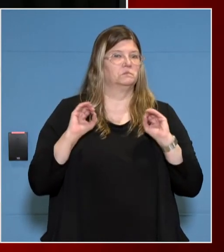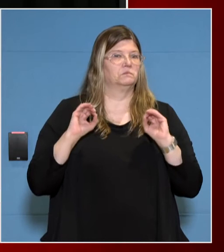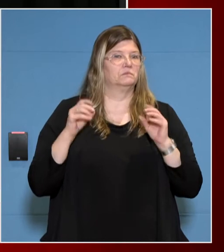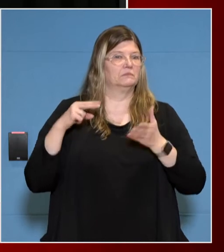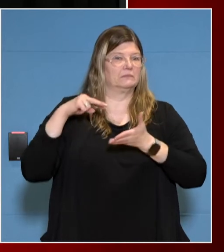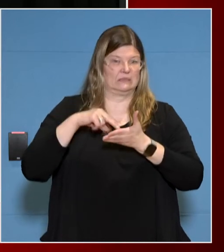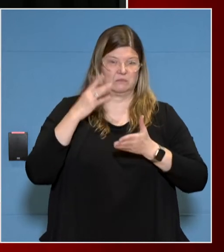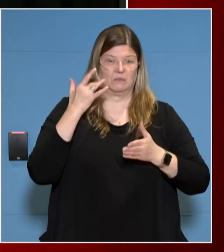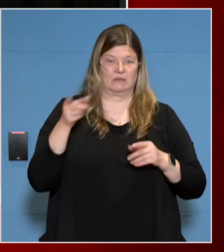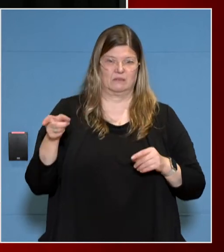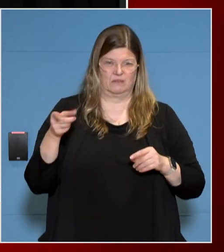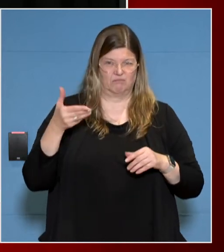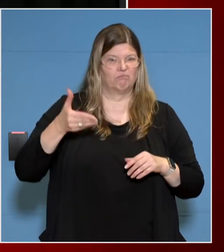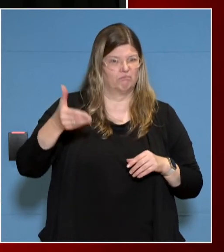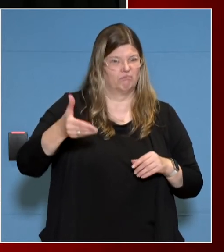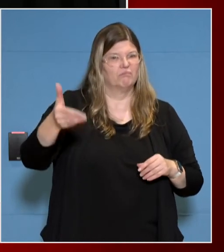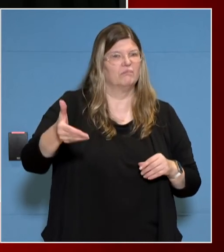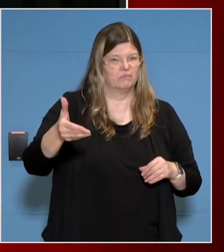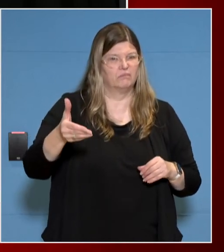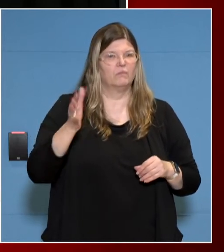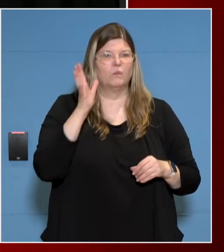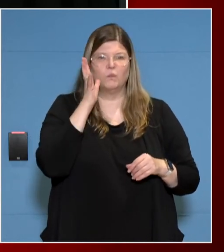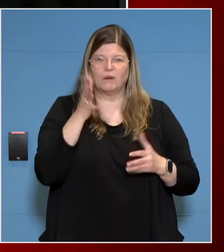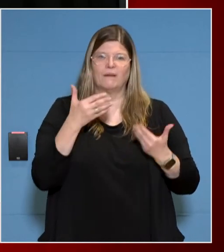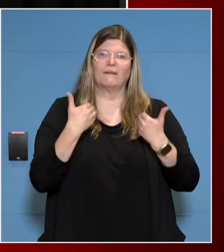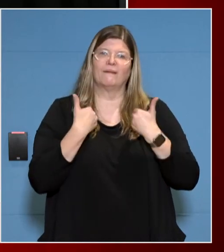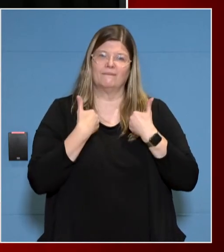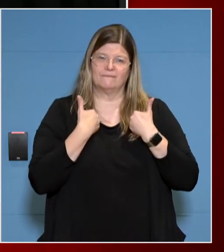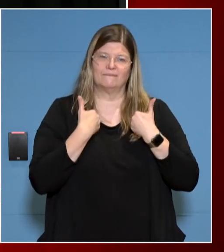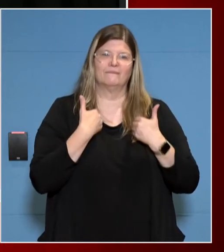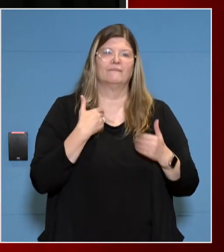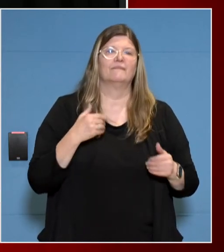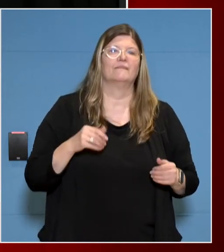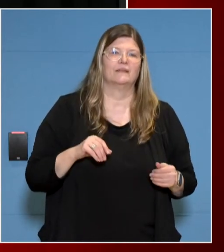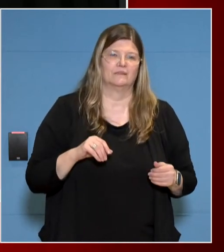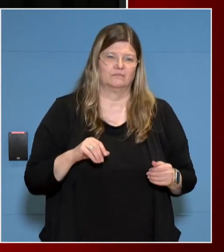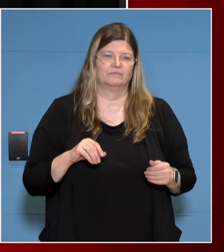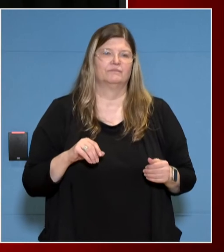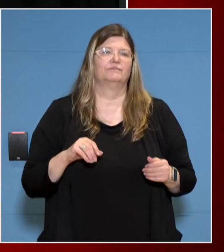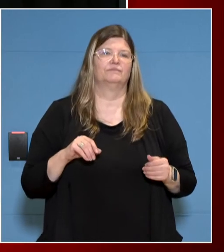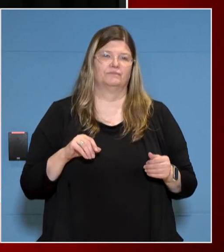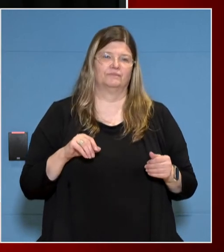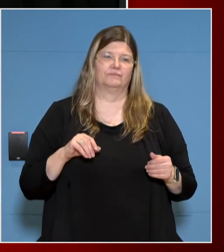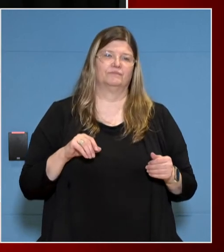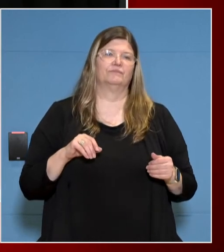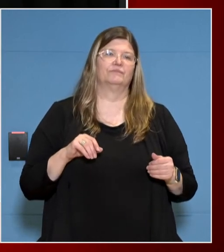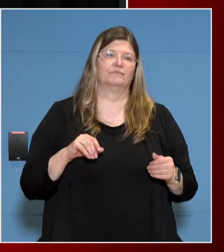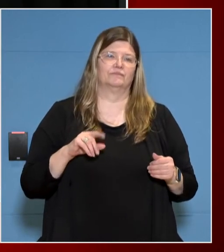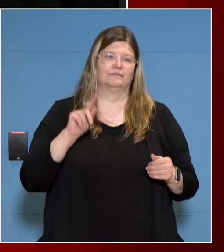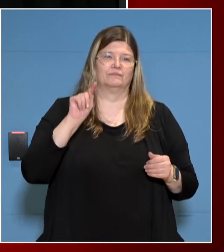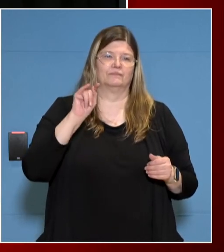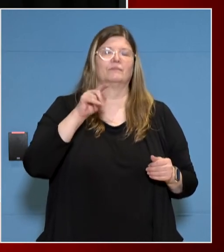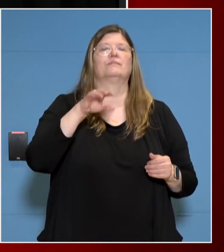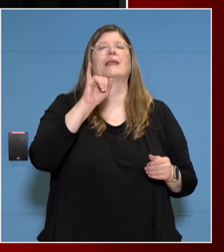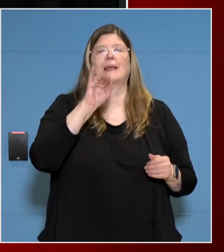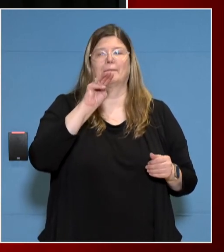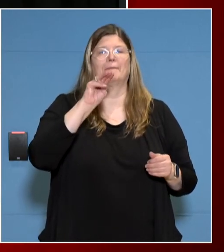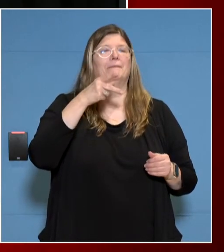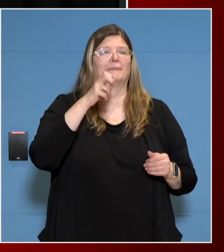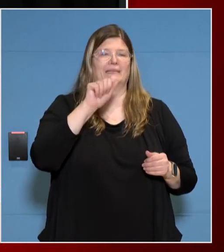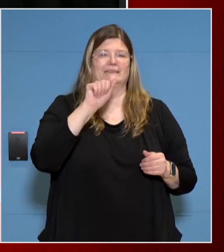mid-March. Can you confirm that and explain who called these additional National Guard troops? I can tell you what our